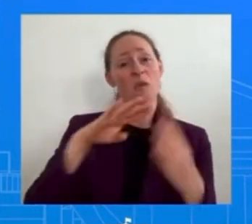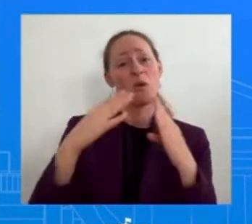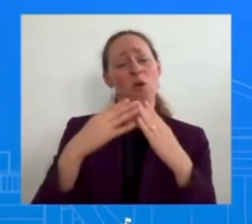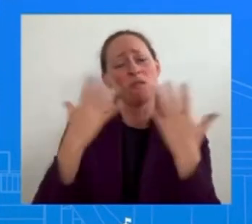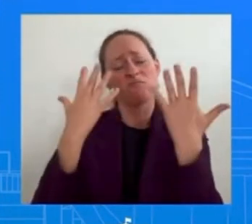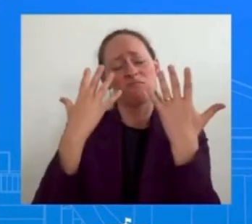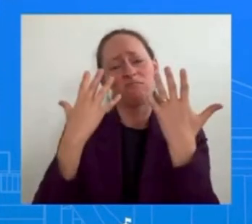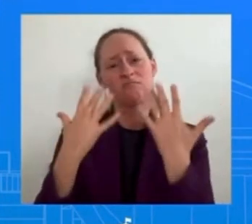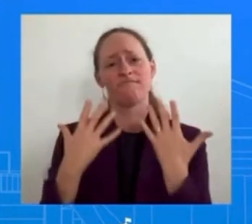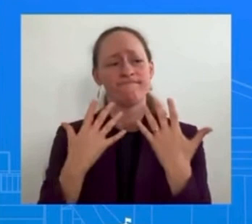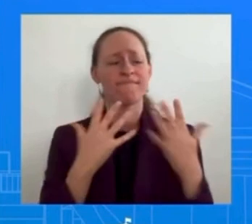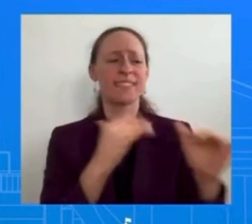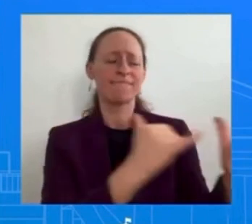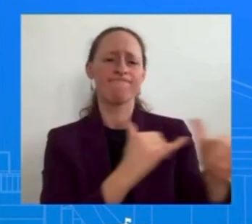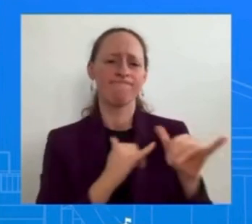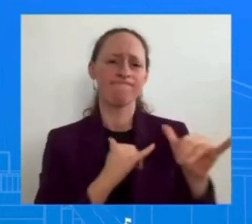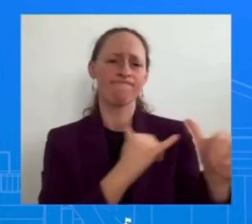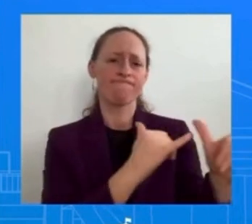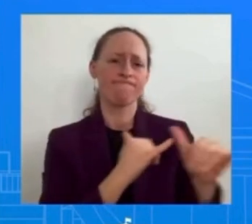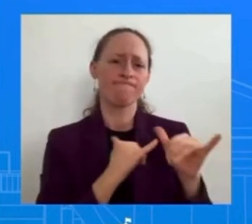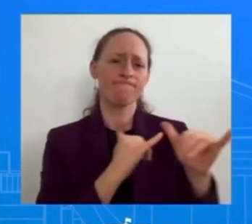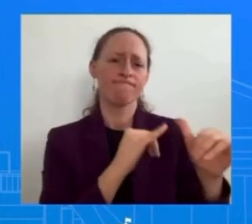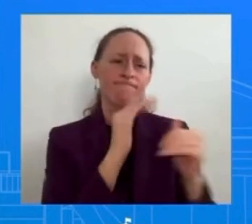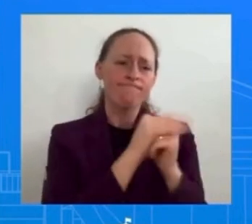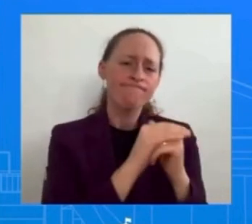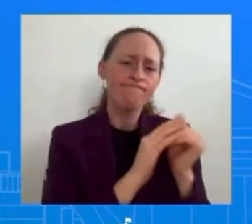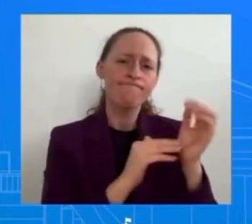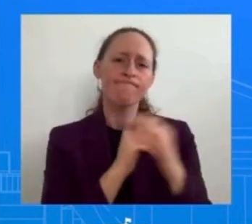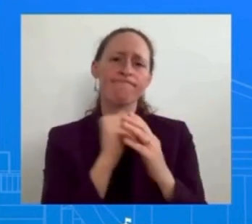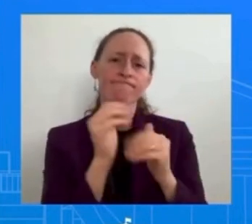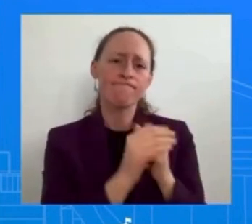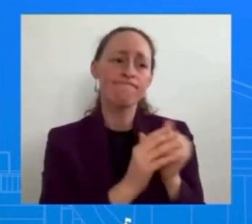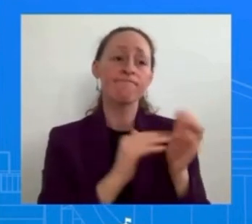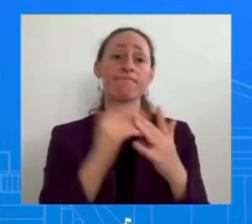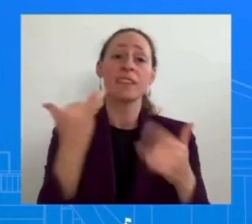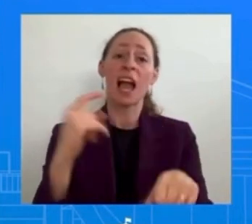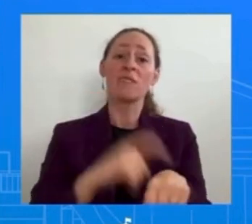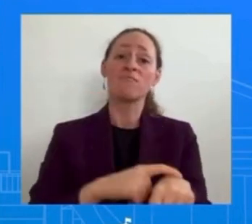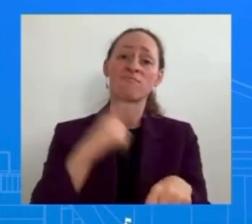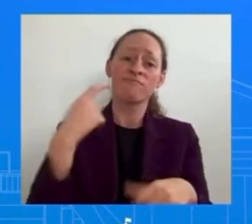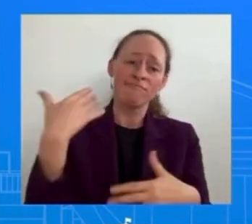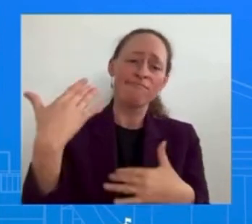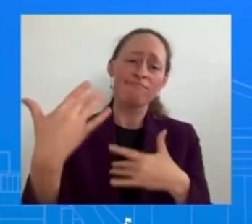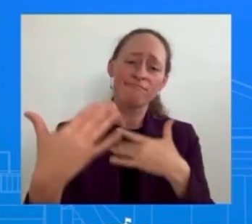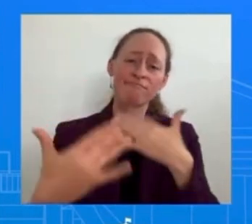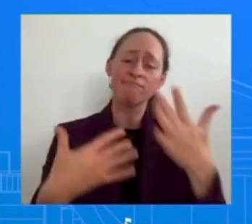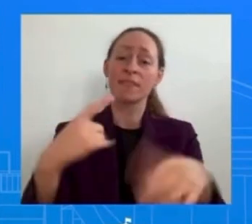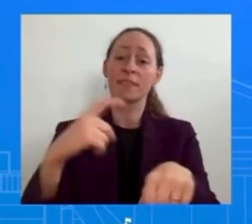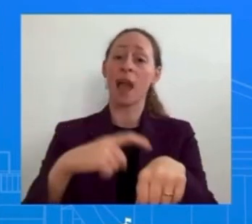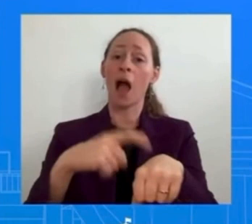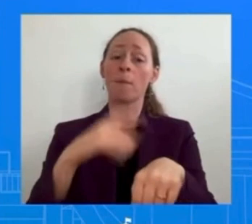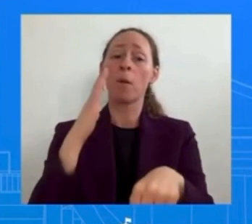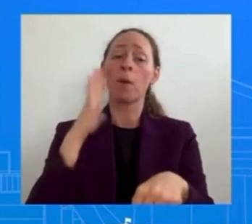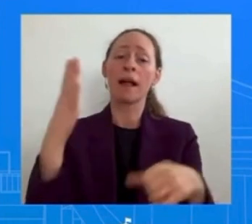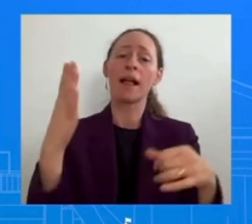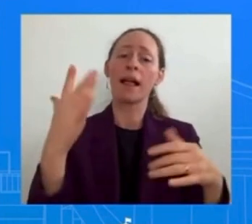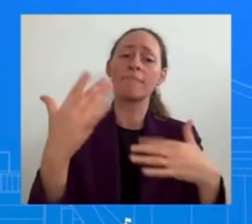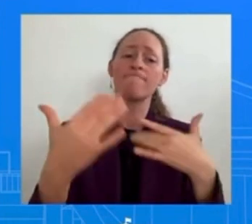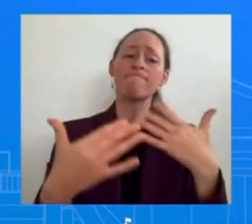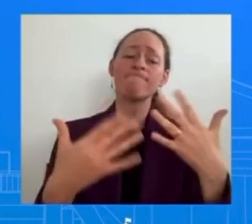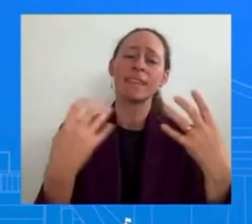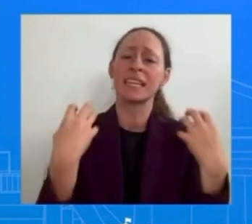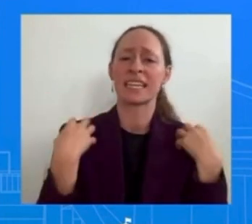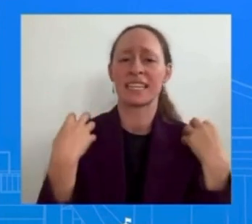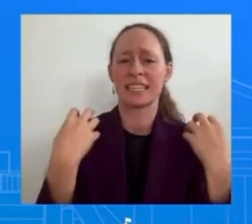needed to heal and recover. I also want to commend the heroic first responders, many of whom lost